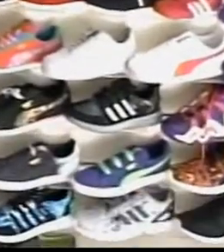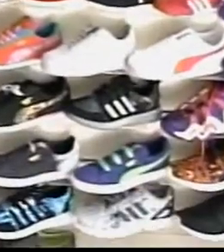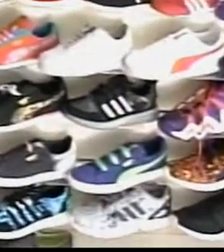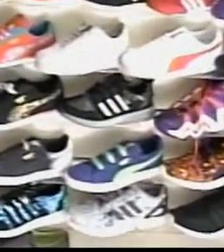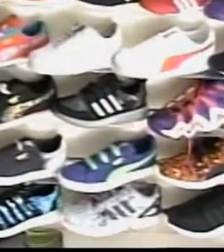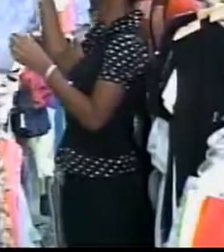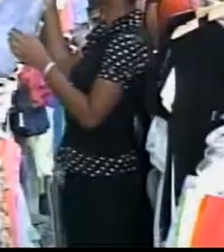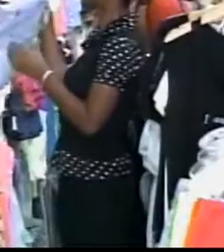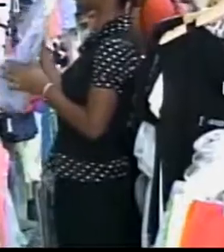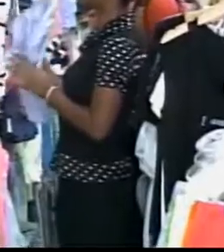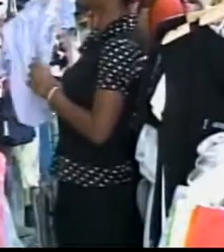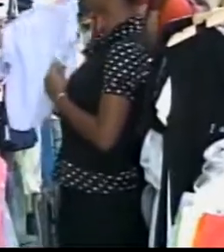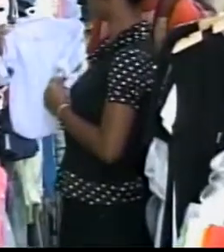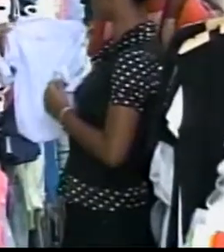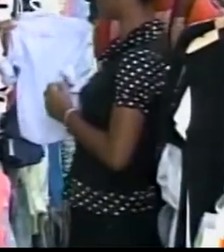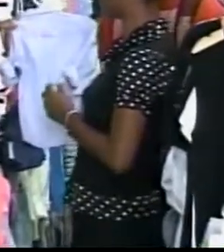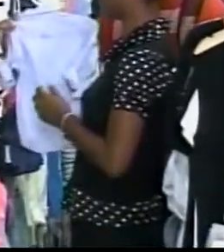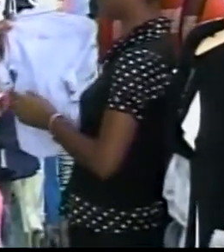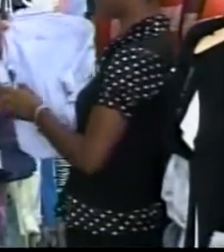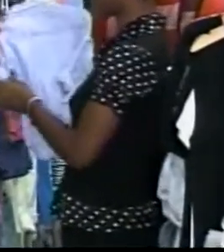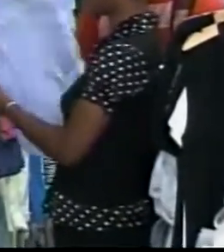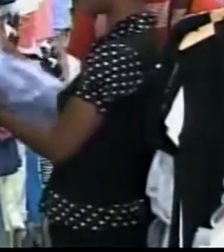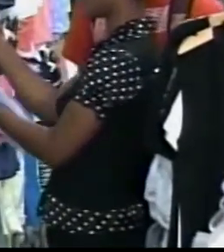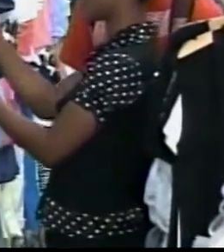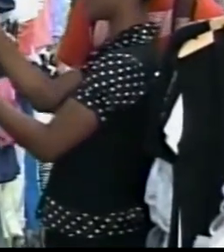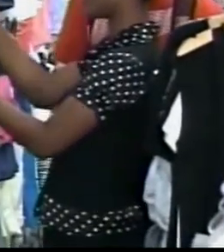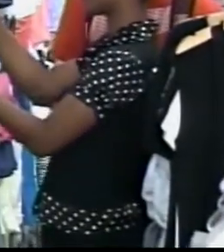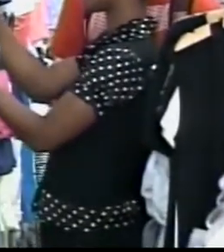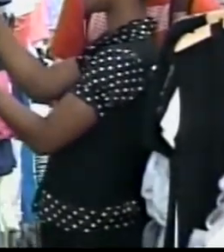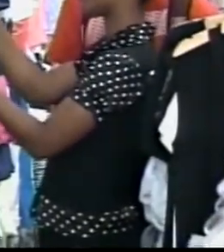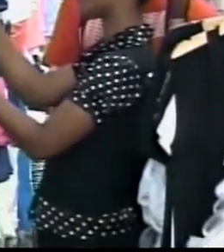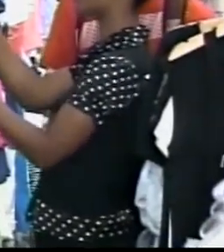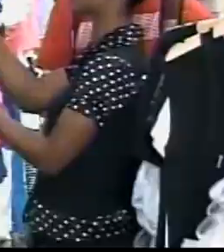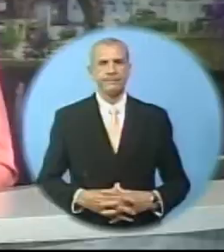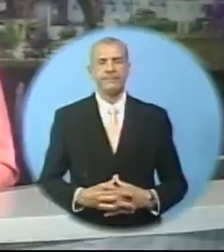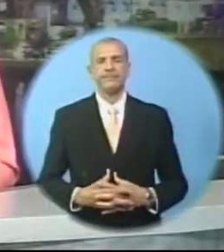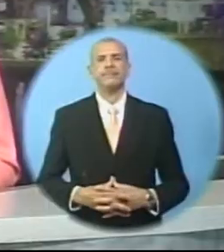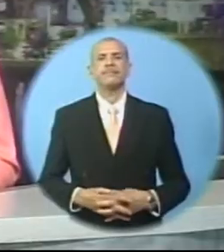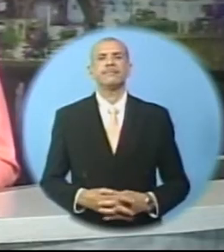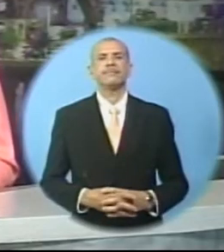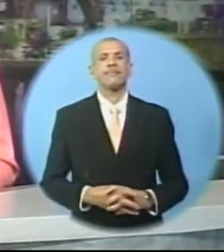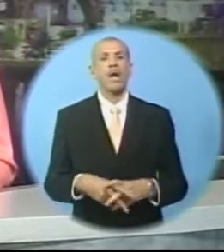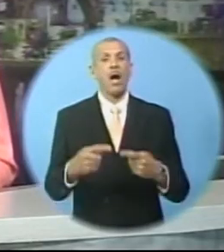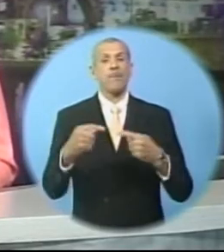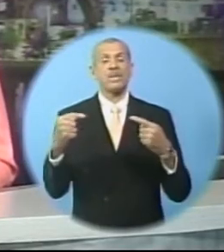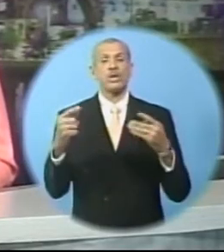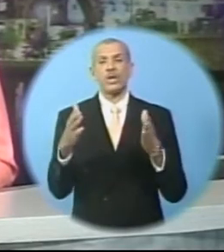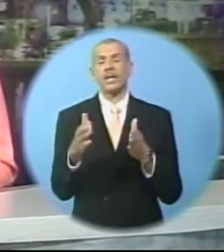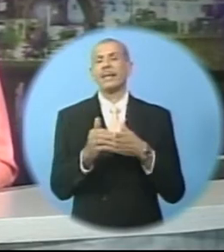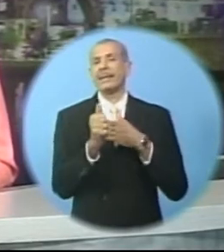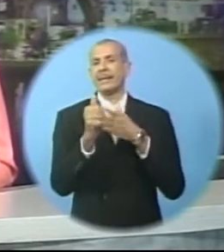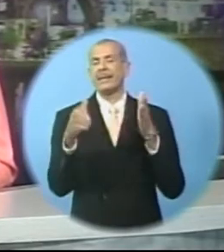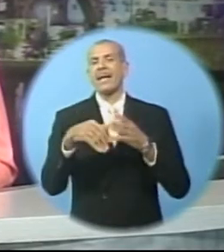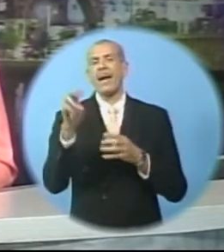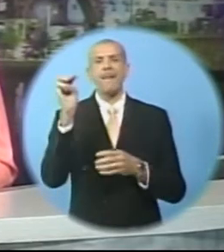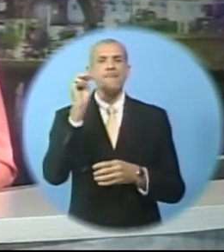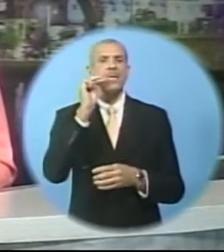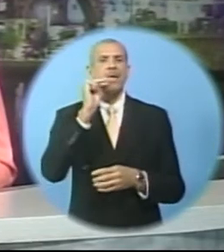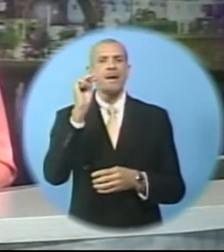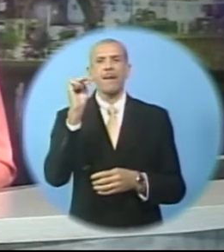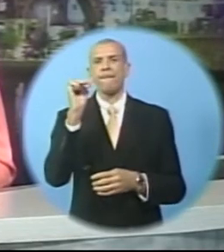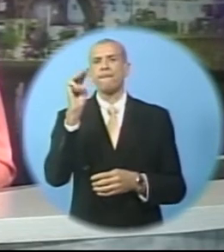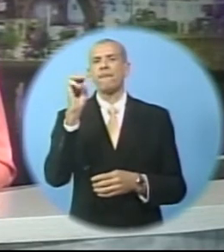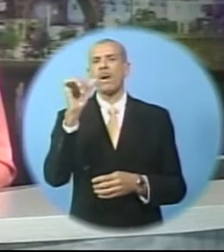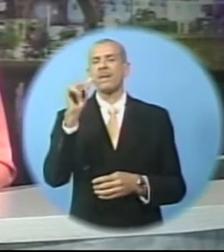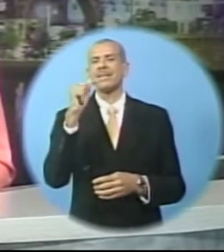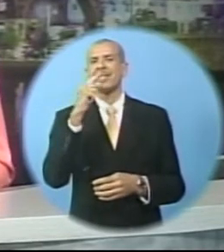of $3.09 billion. Peter Thorne, CBC News. Opposition leader Mia Motley says government should